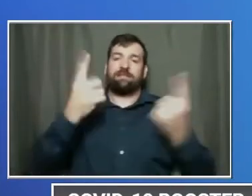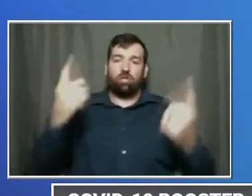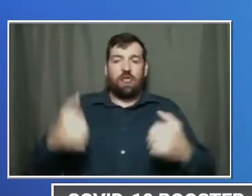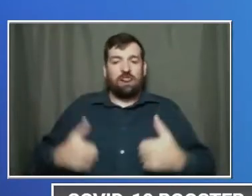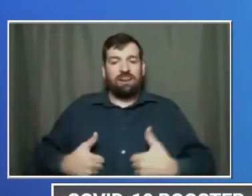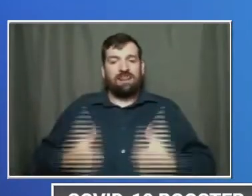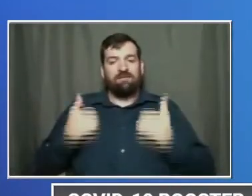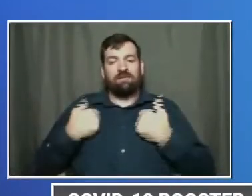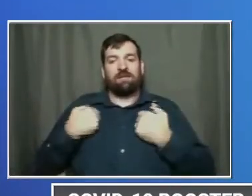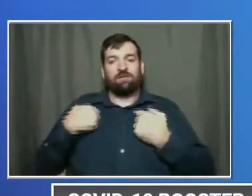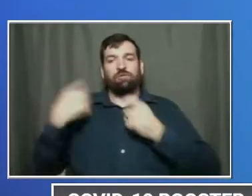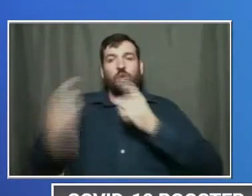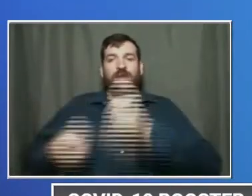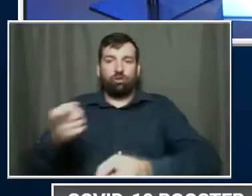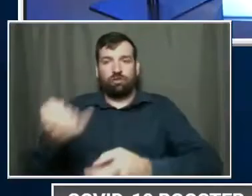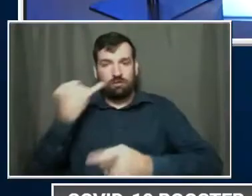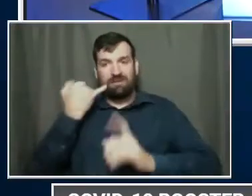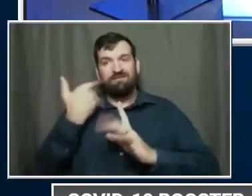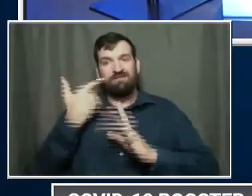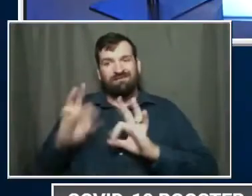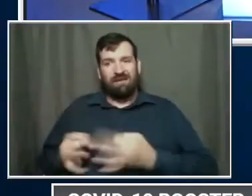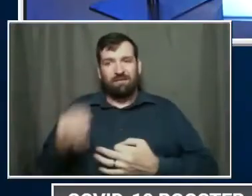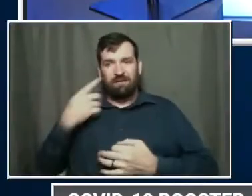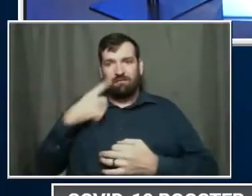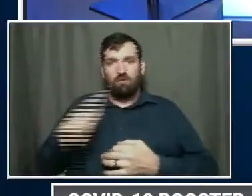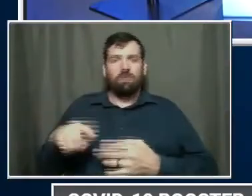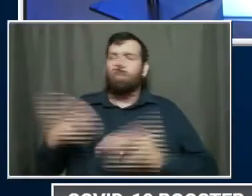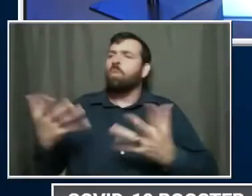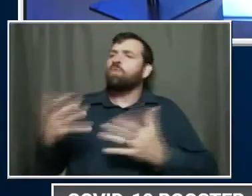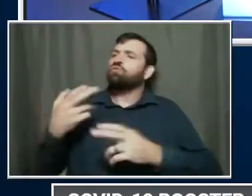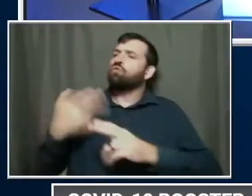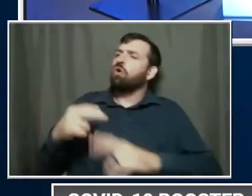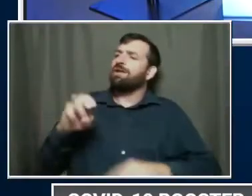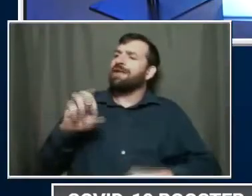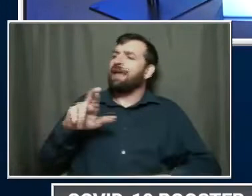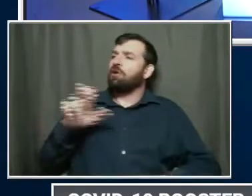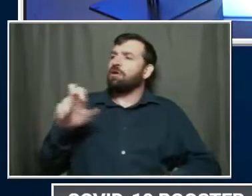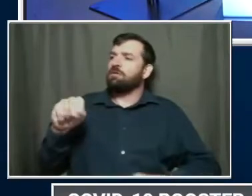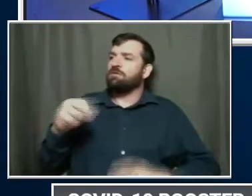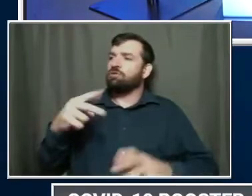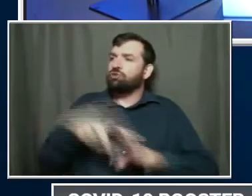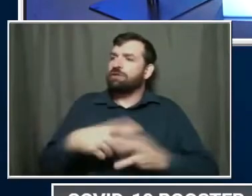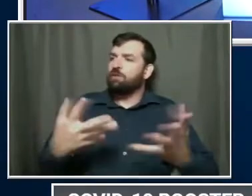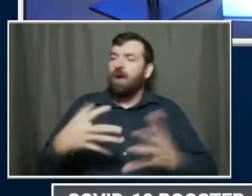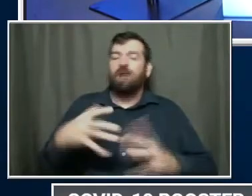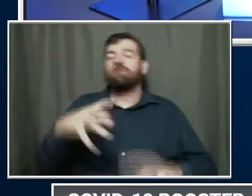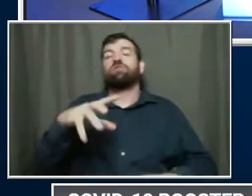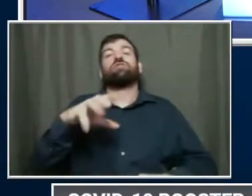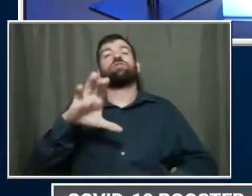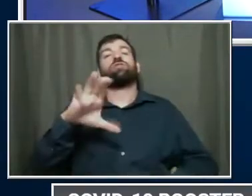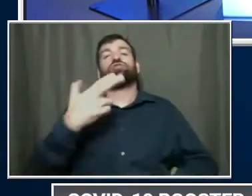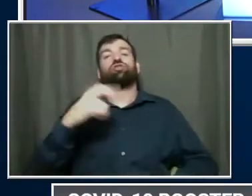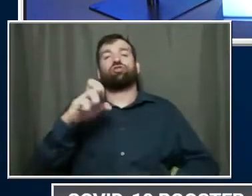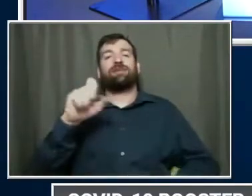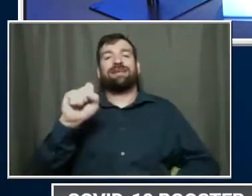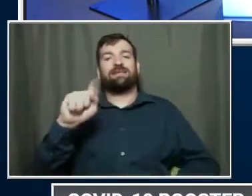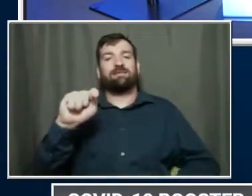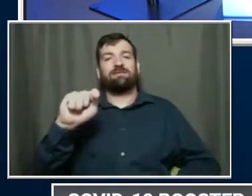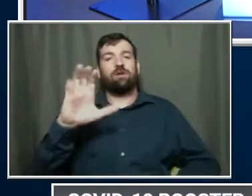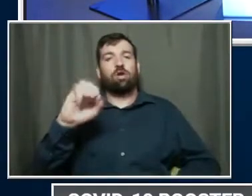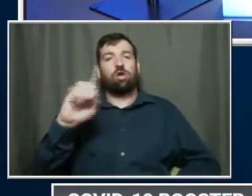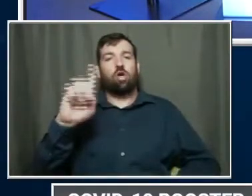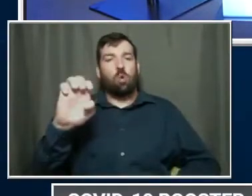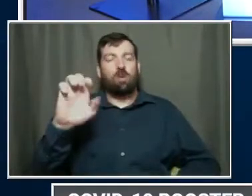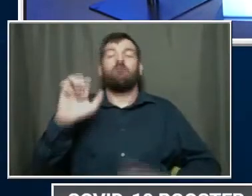member or friend with kidney disease. What did you call it, Erron? I want your final thoughts. What is it? The cheat? What? The cheat code. Cheat code. I'm writing that down. Okay. I'm